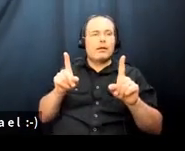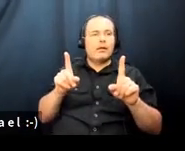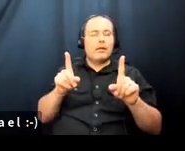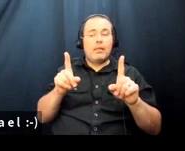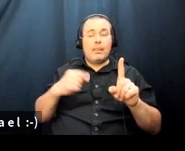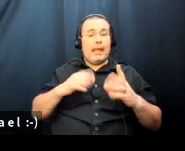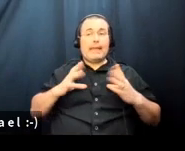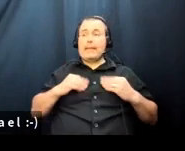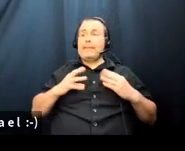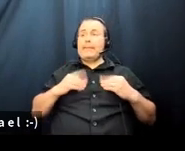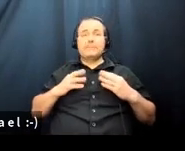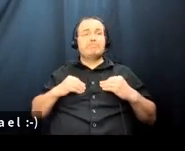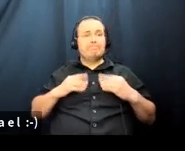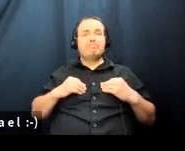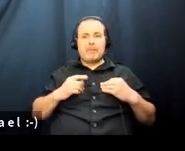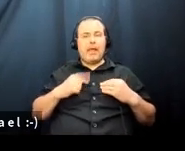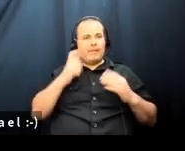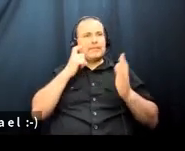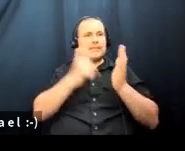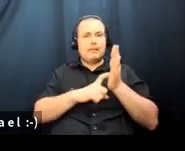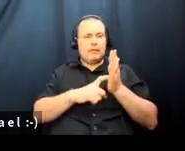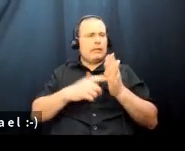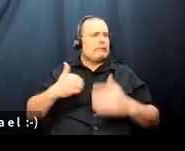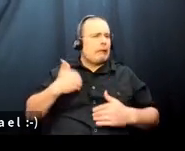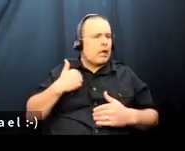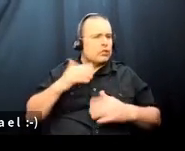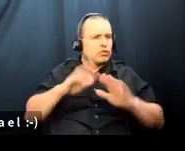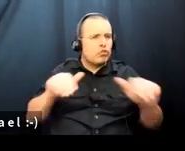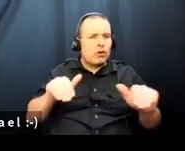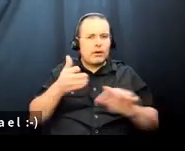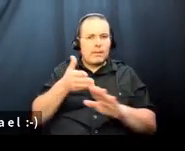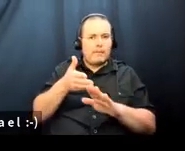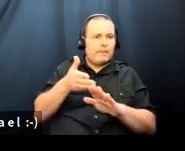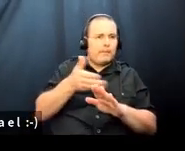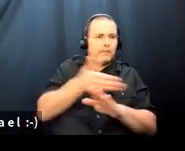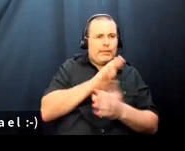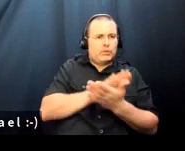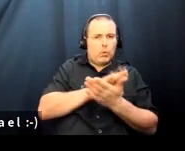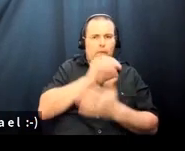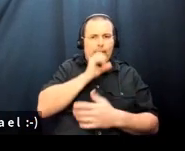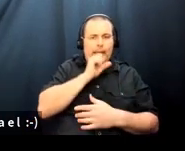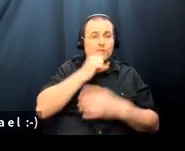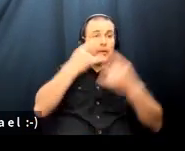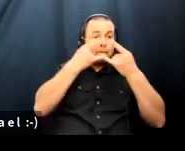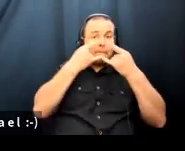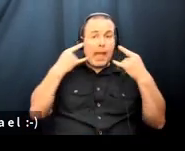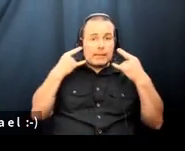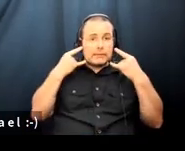in very young children, preschool age kids, of masks during the COVID